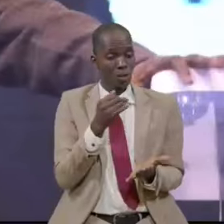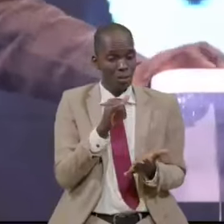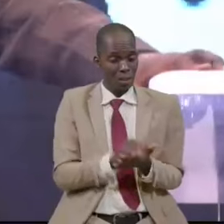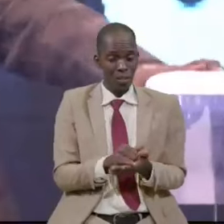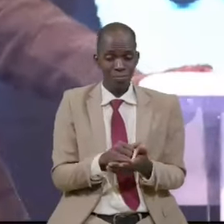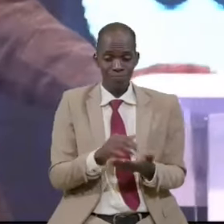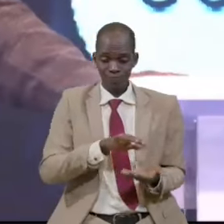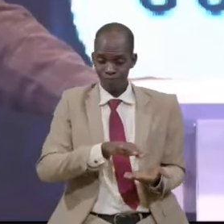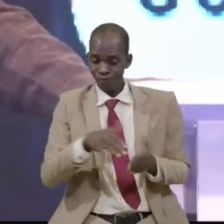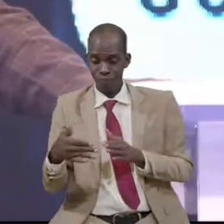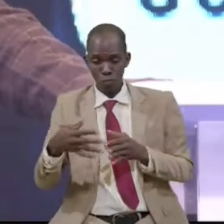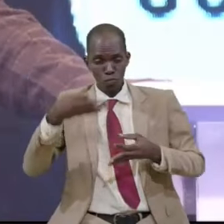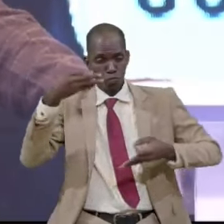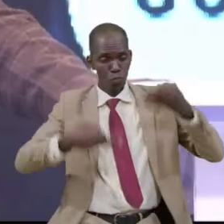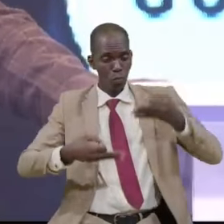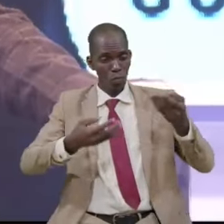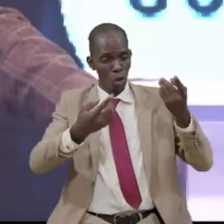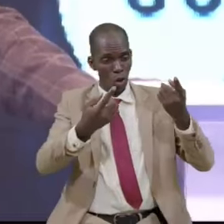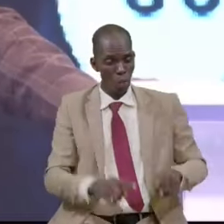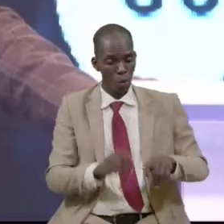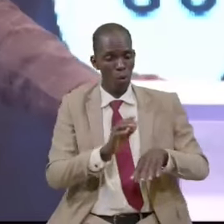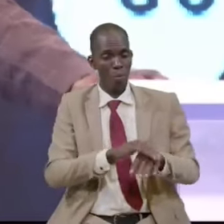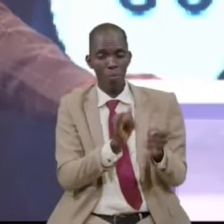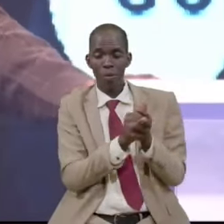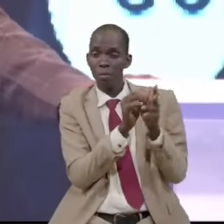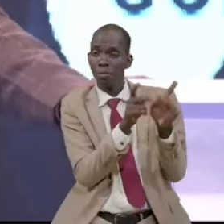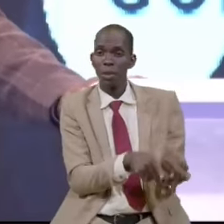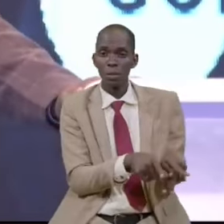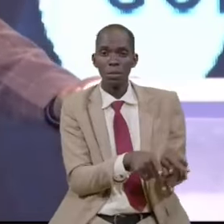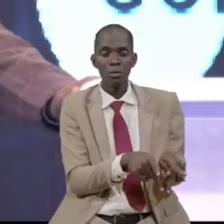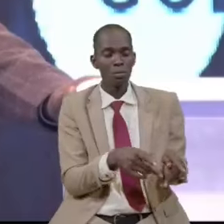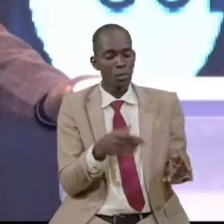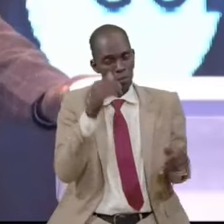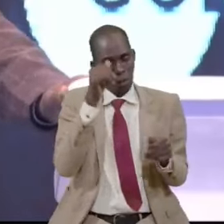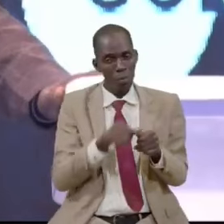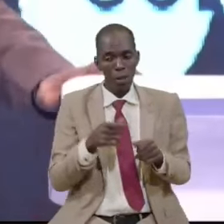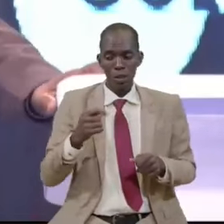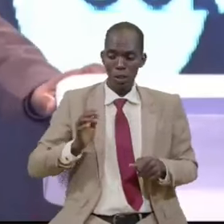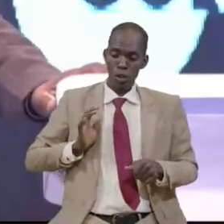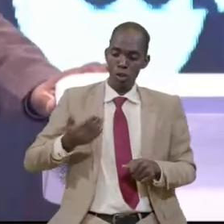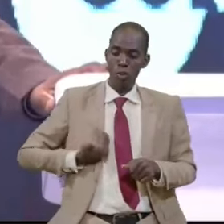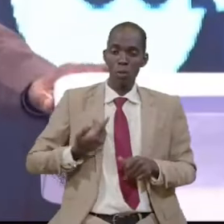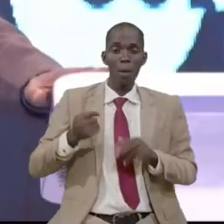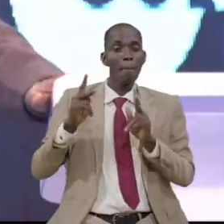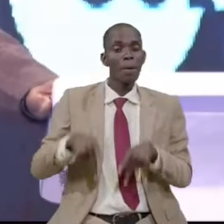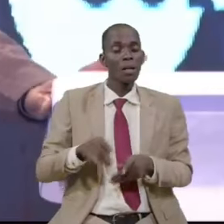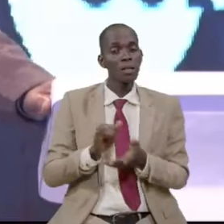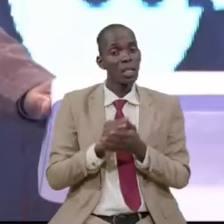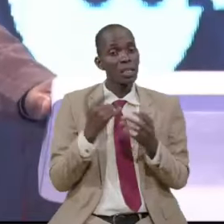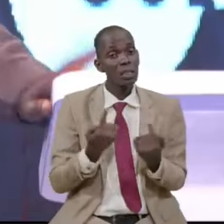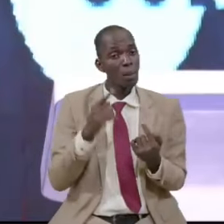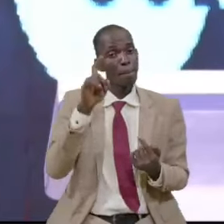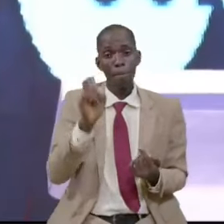upon him, the soul that sinneth, it shall die. The wages of sin